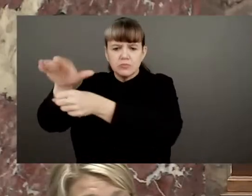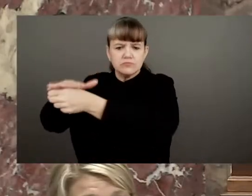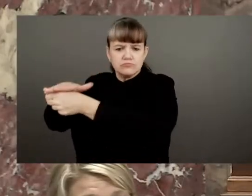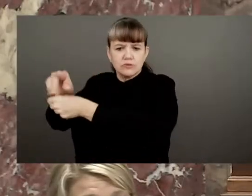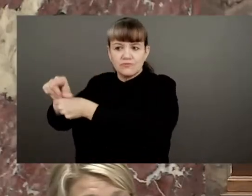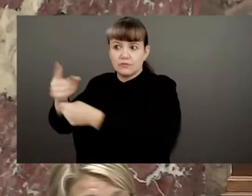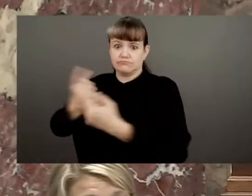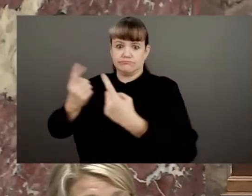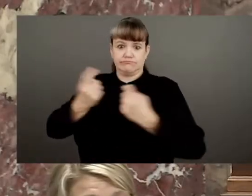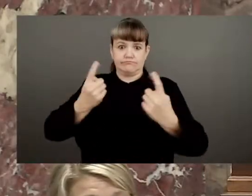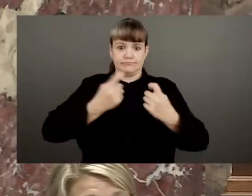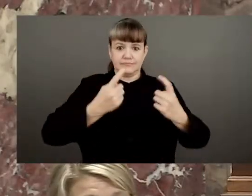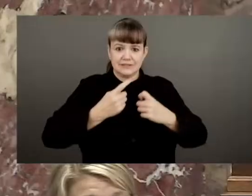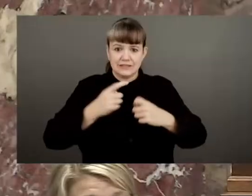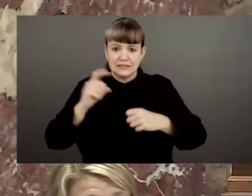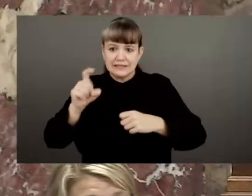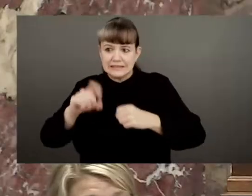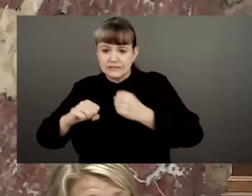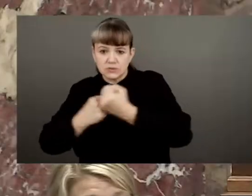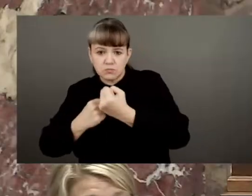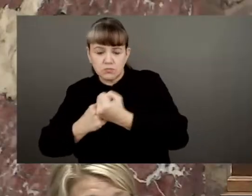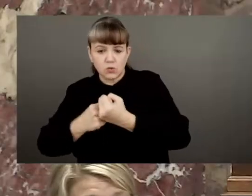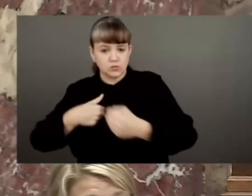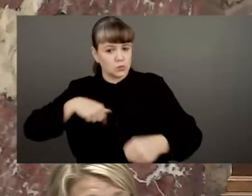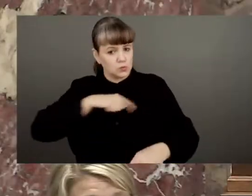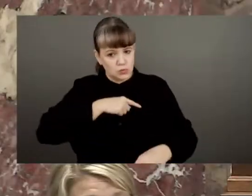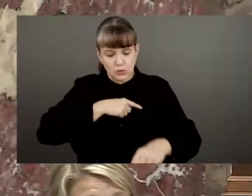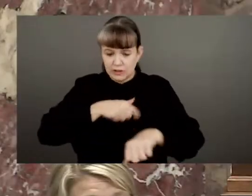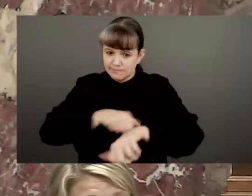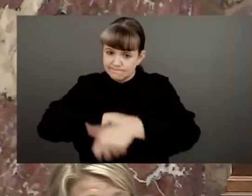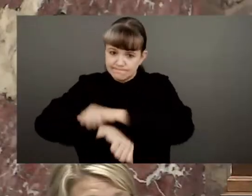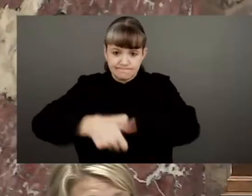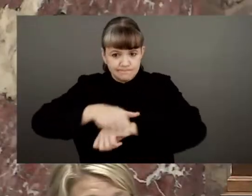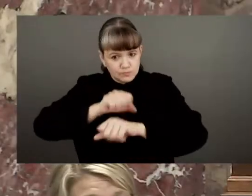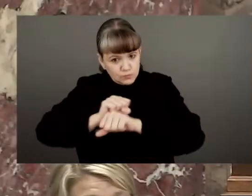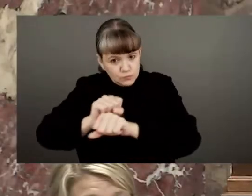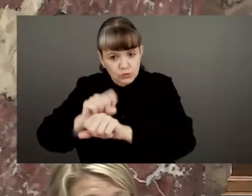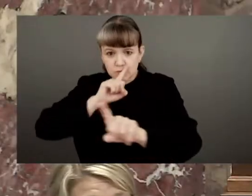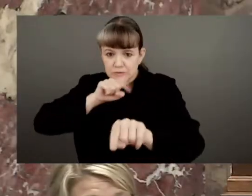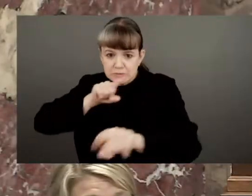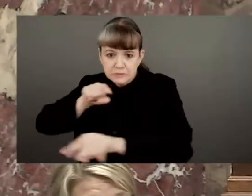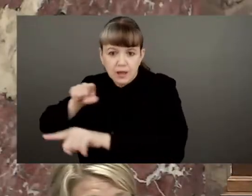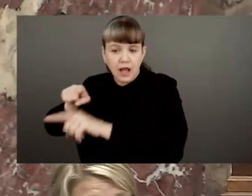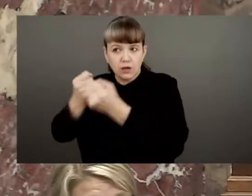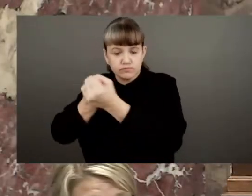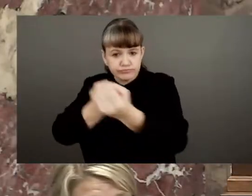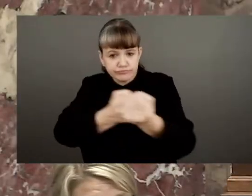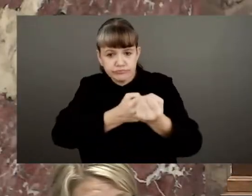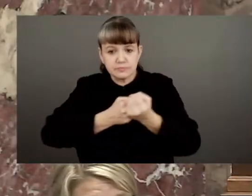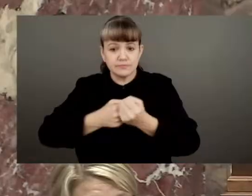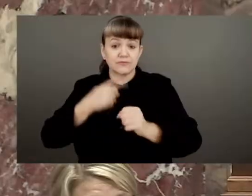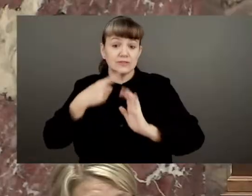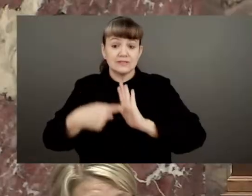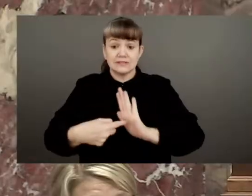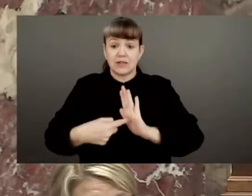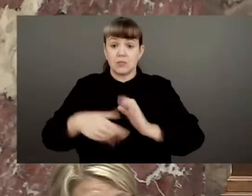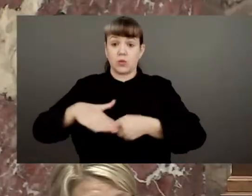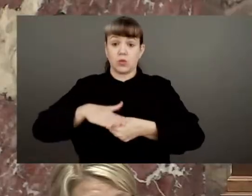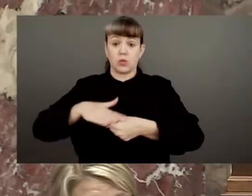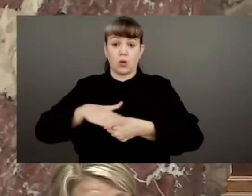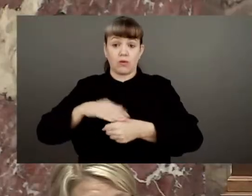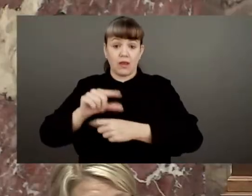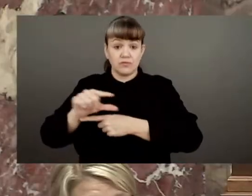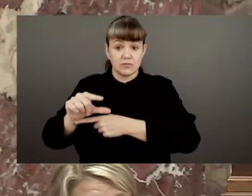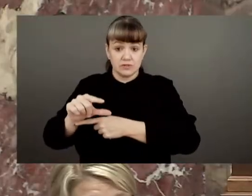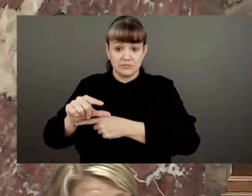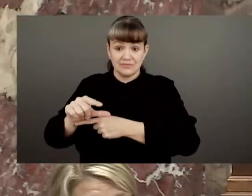supports, particularly where local governments are making land available so we can move quickly together. We have